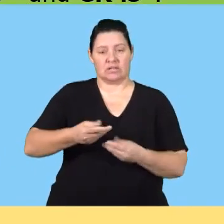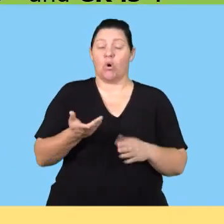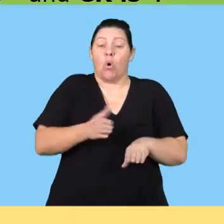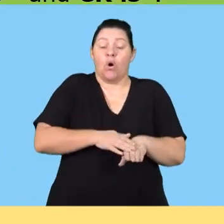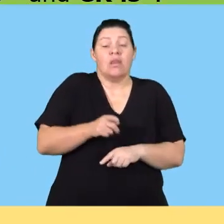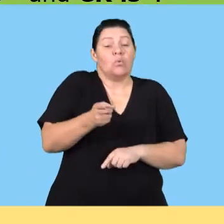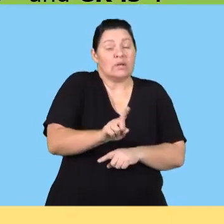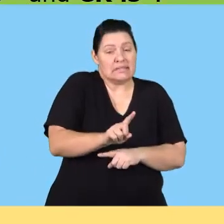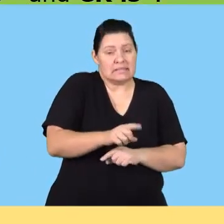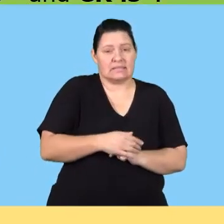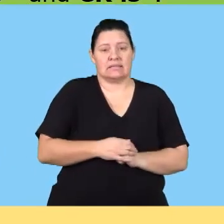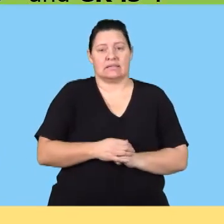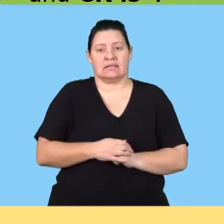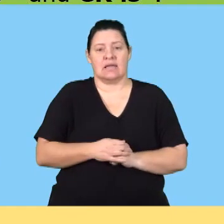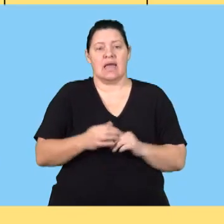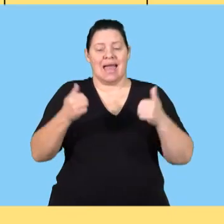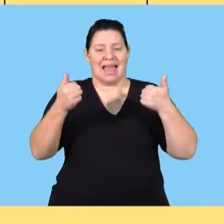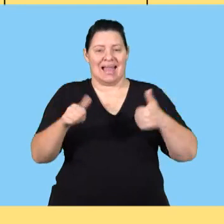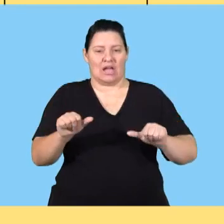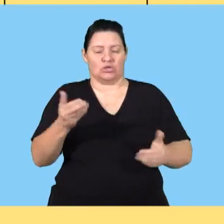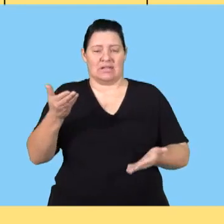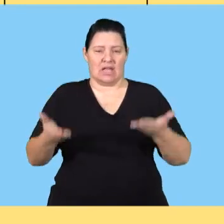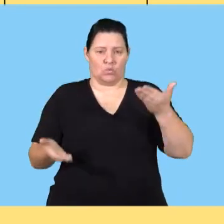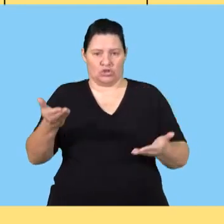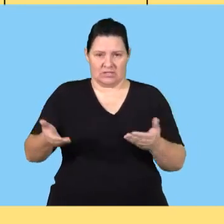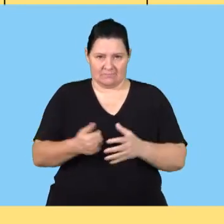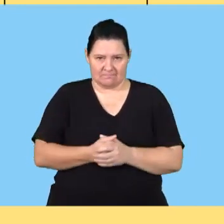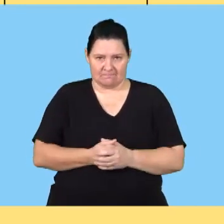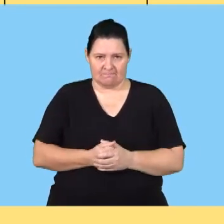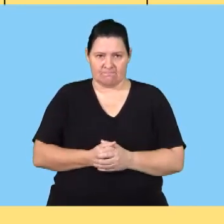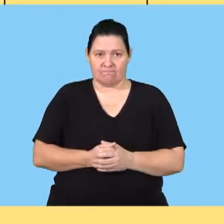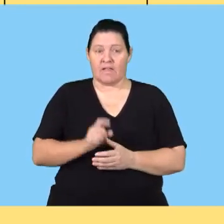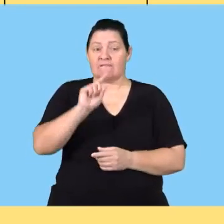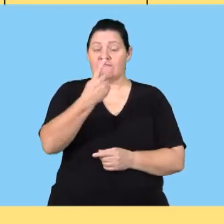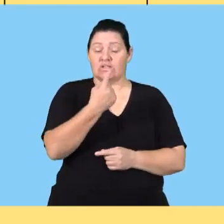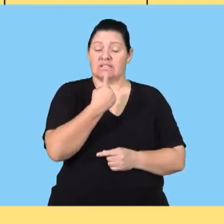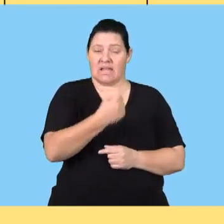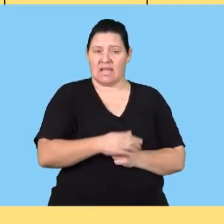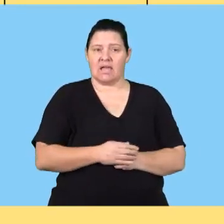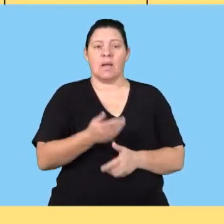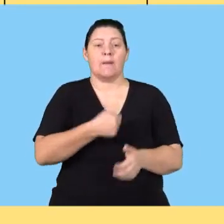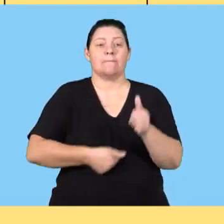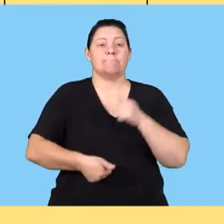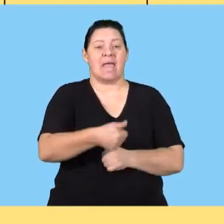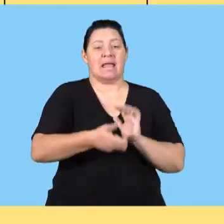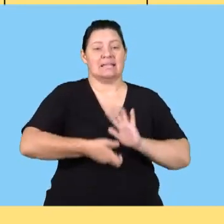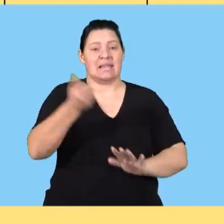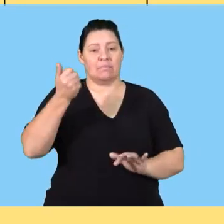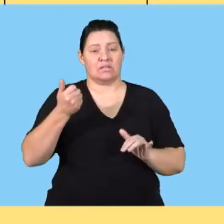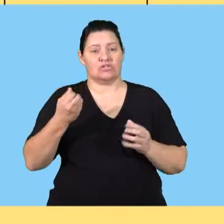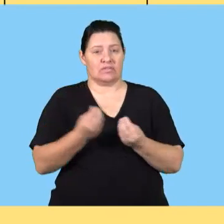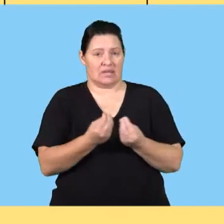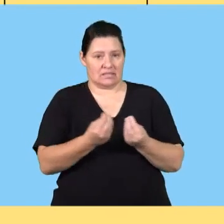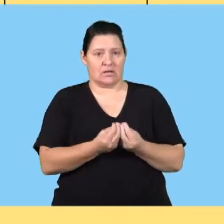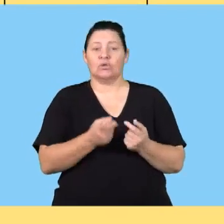transactions on the accounting equation. The first one says, returned damaged goods to